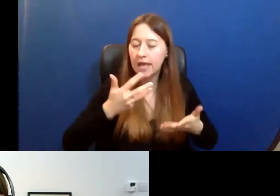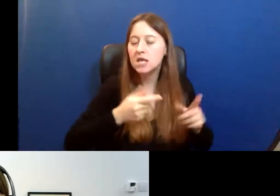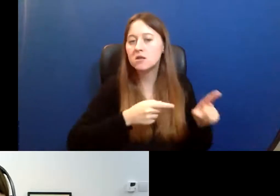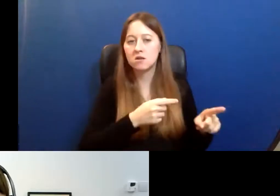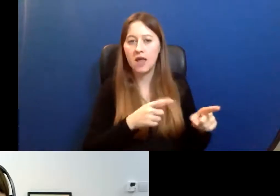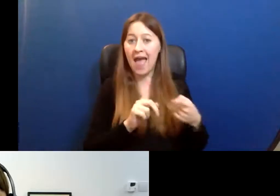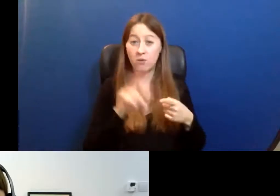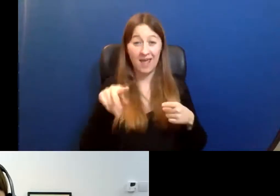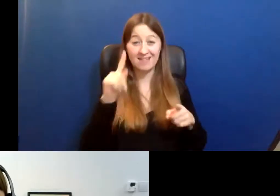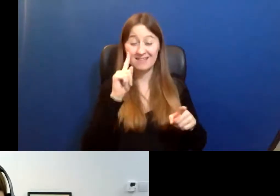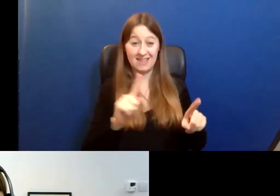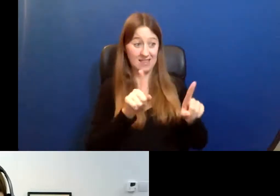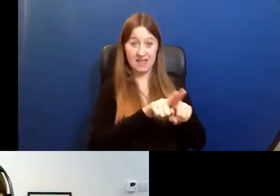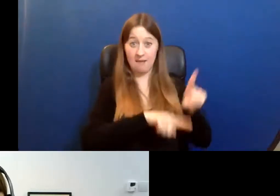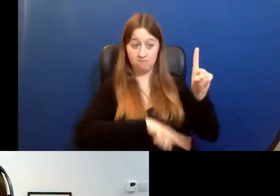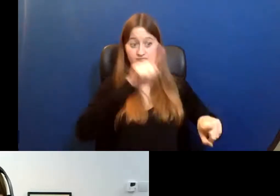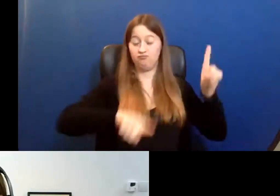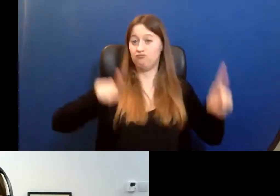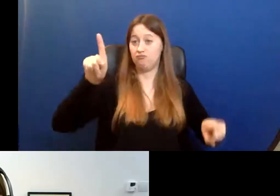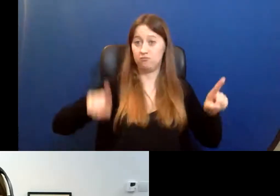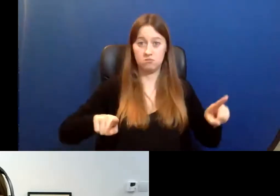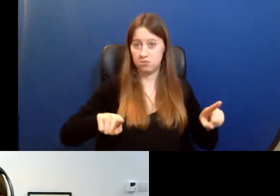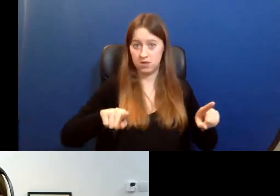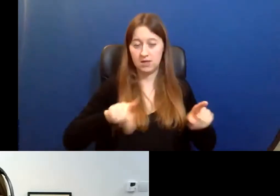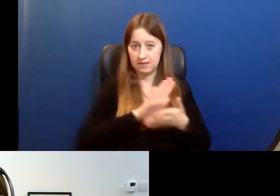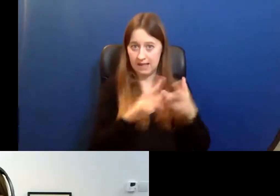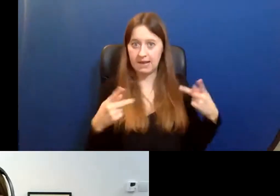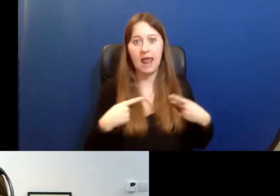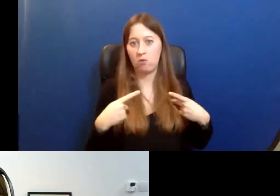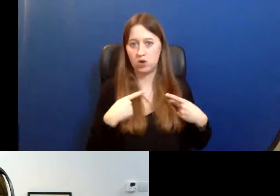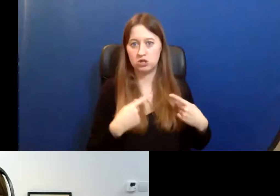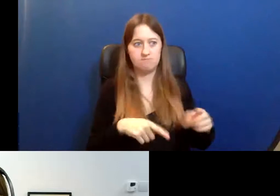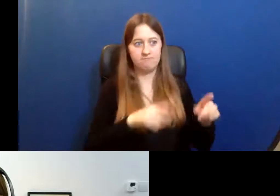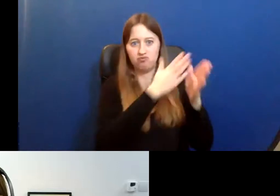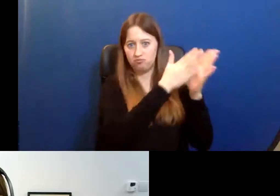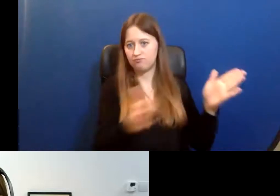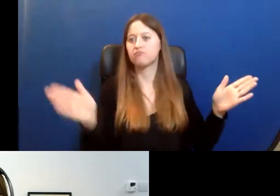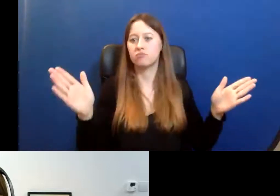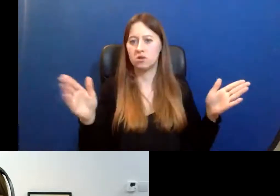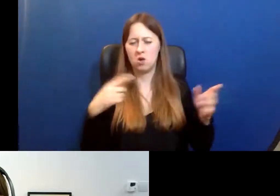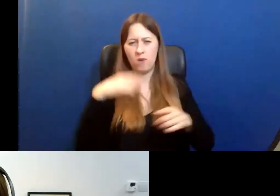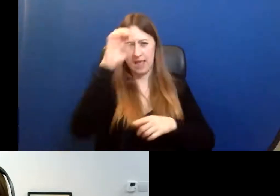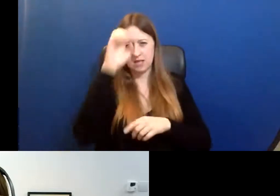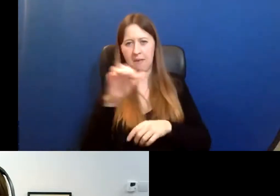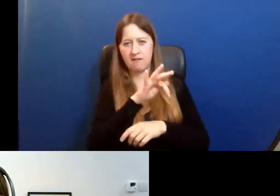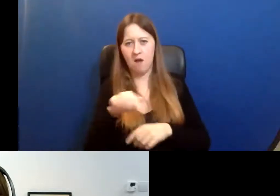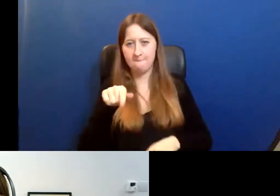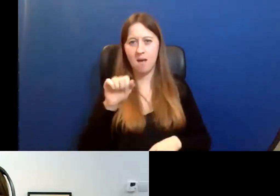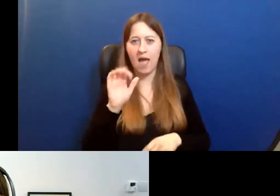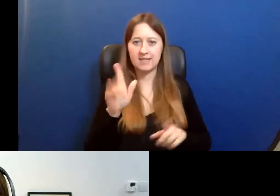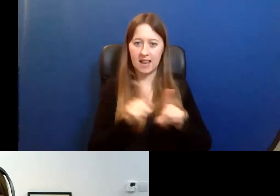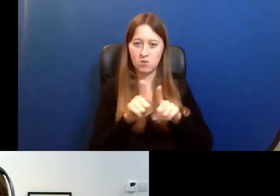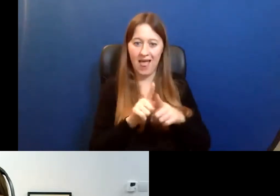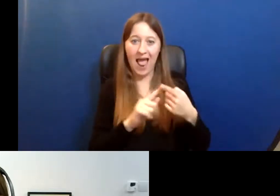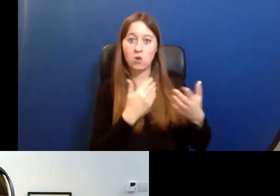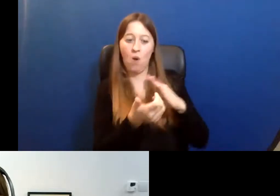sign languages. So I think we'd expect that for Irish Sign Language as well. And then the age and stage of, the next stage of